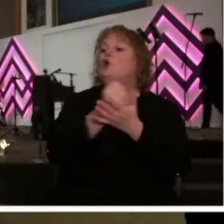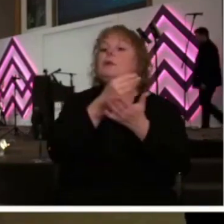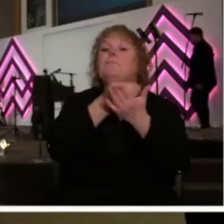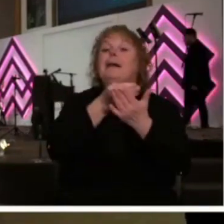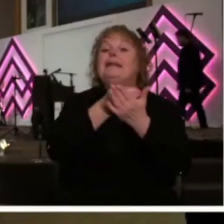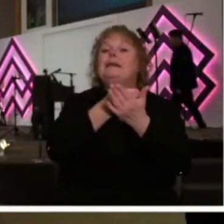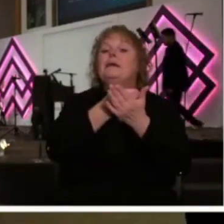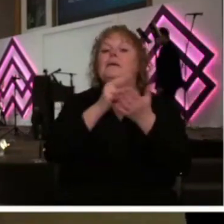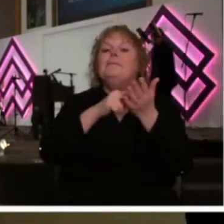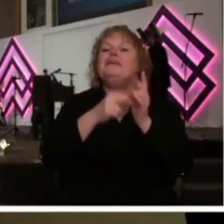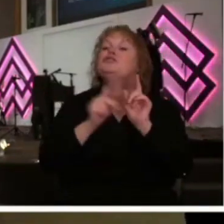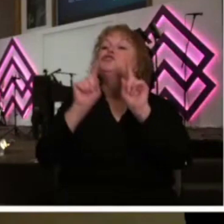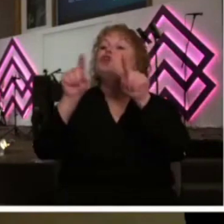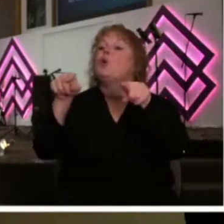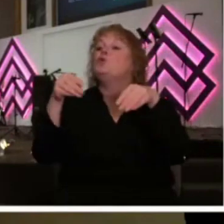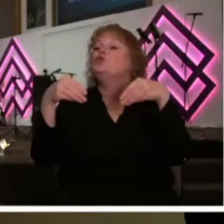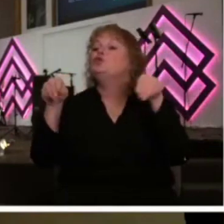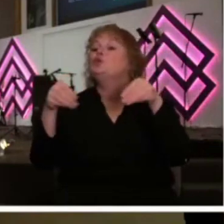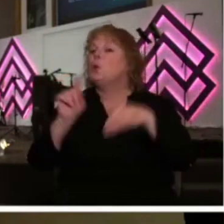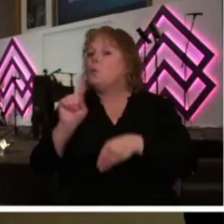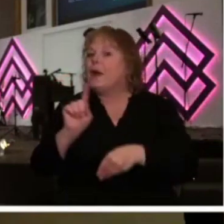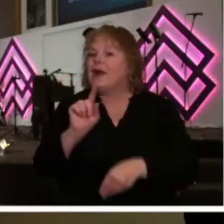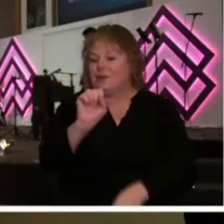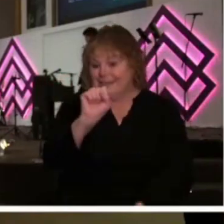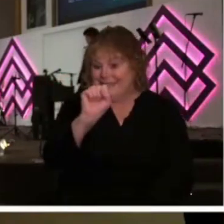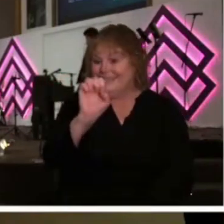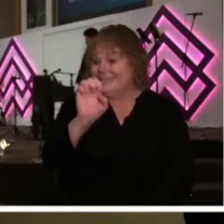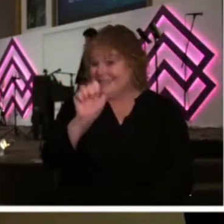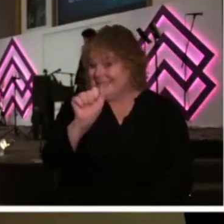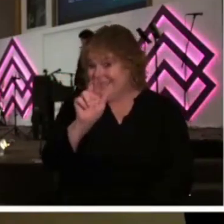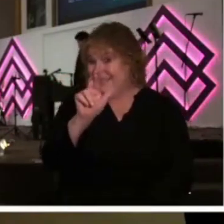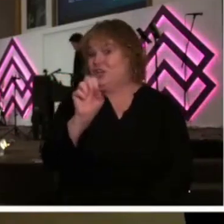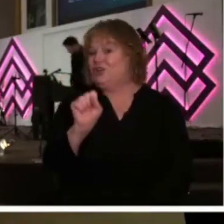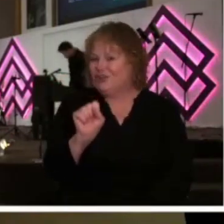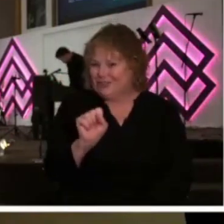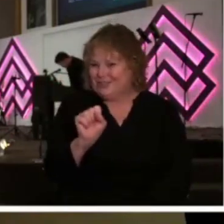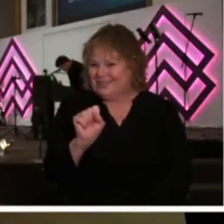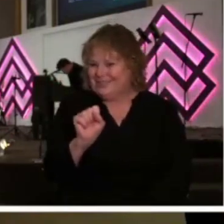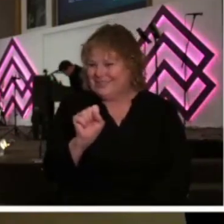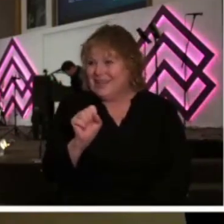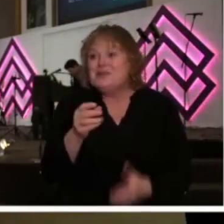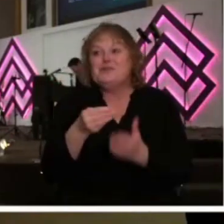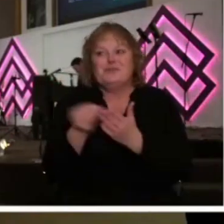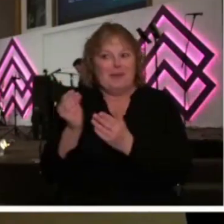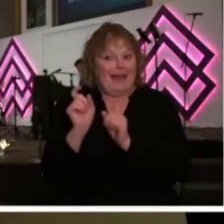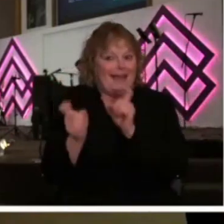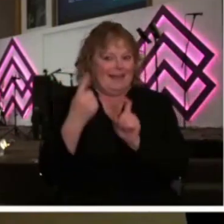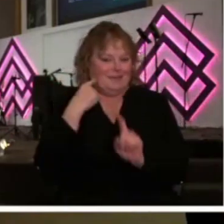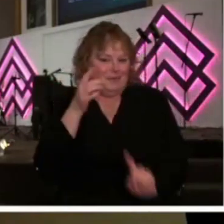were going to be allowed to go to the Sears store and buy Mom and Dad a Christmas present.